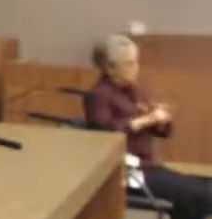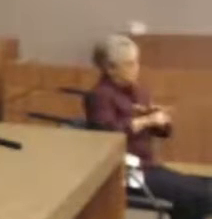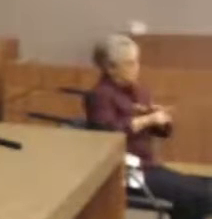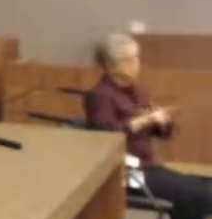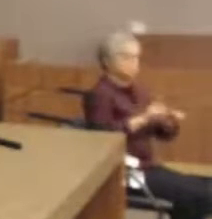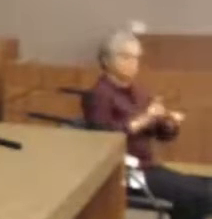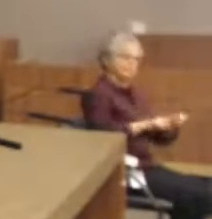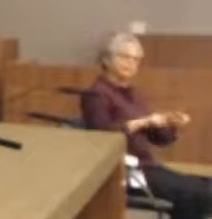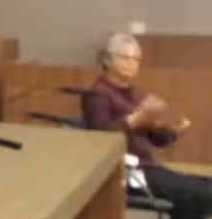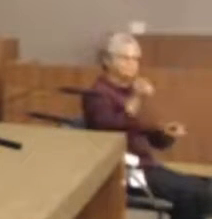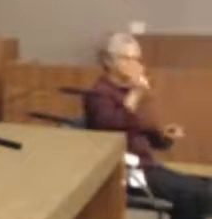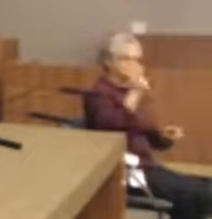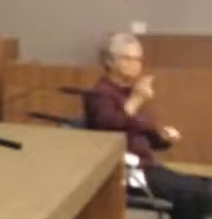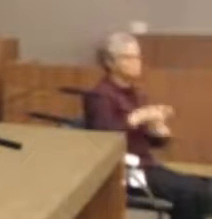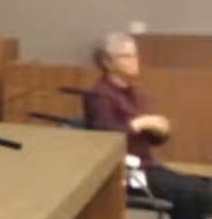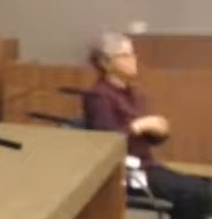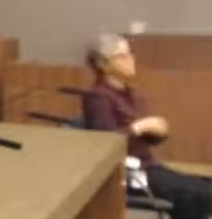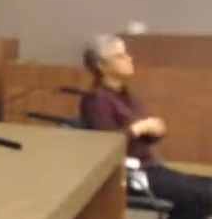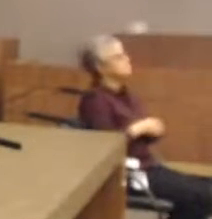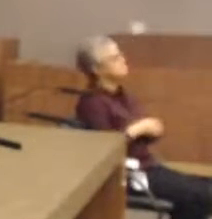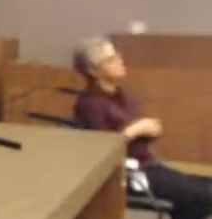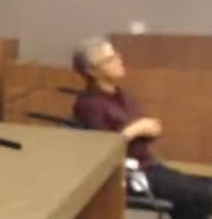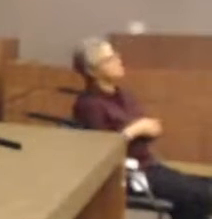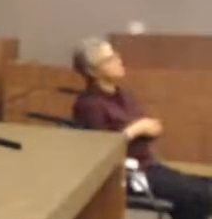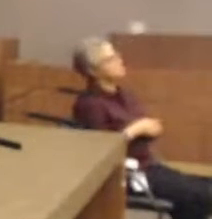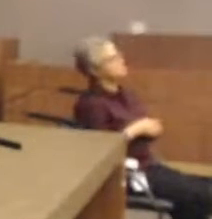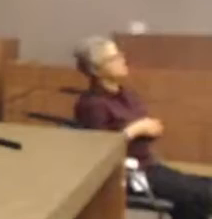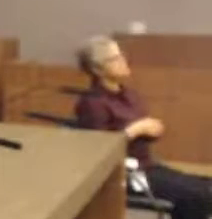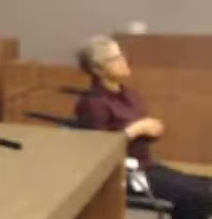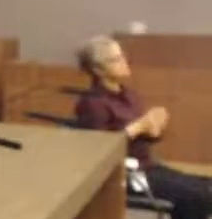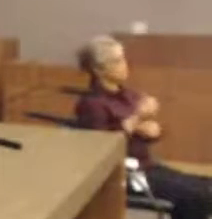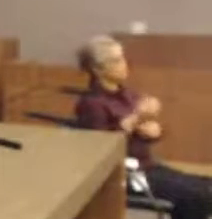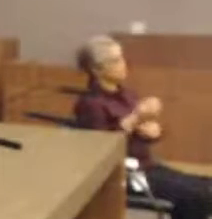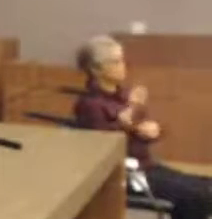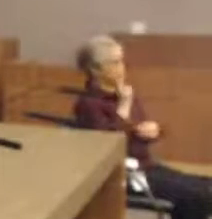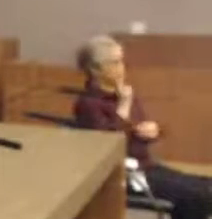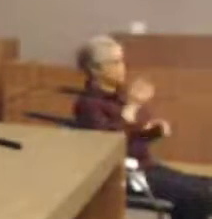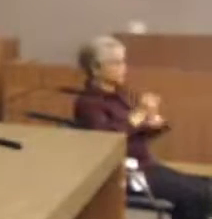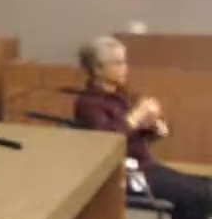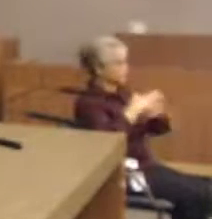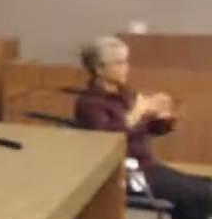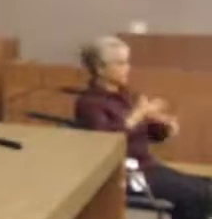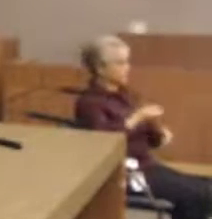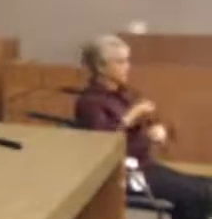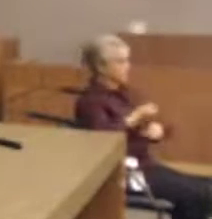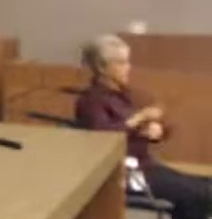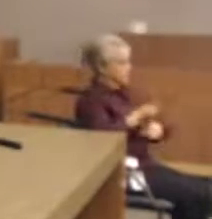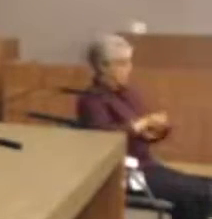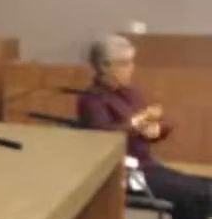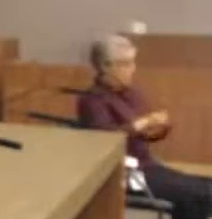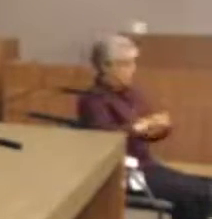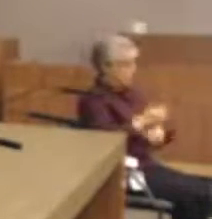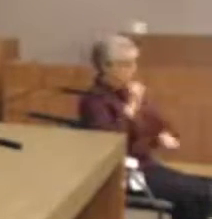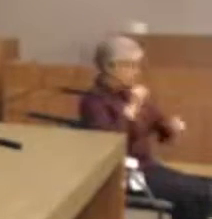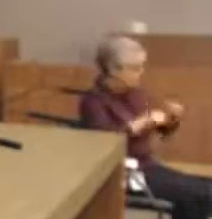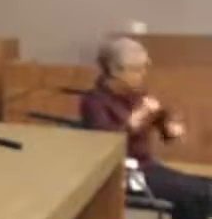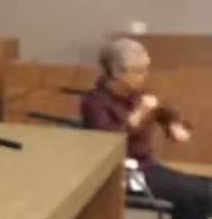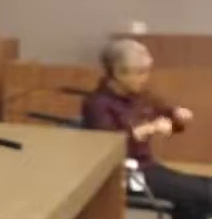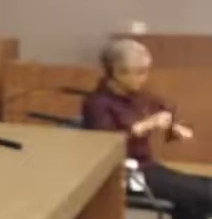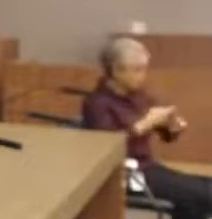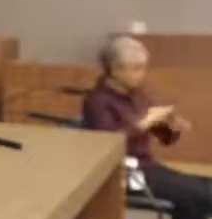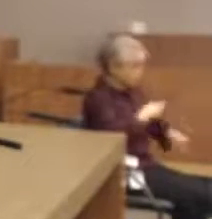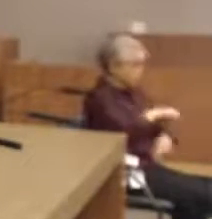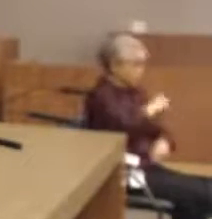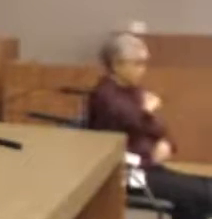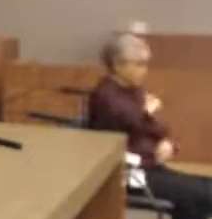questioning that really feeds that blame and that doubt. And when this person over here isn't trying to do that, they're just coming from a very different